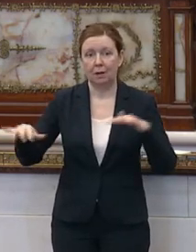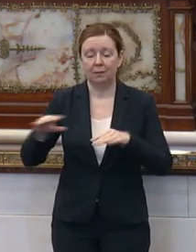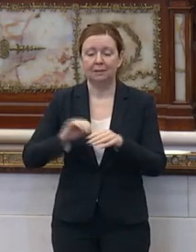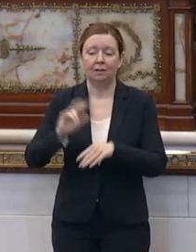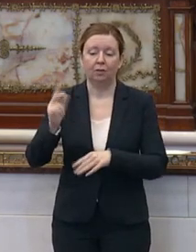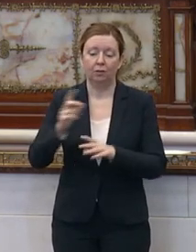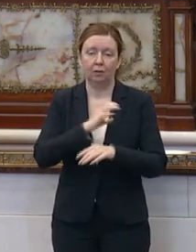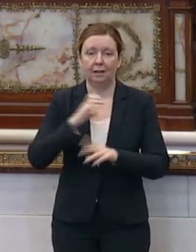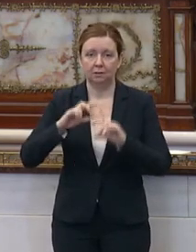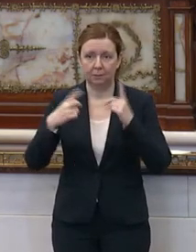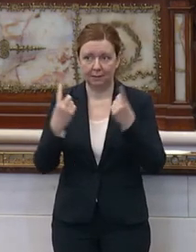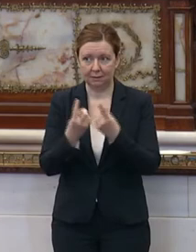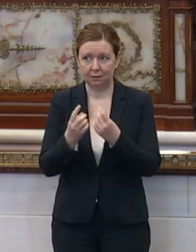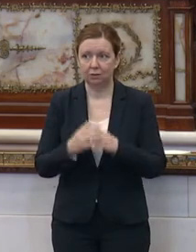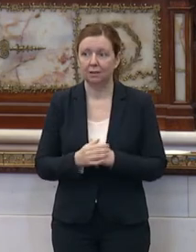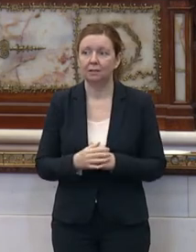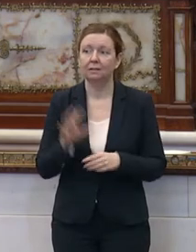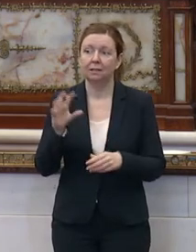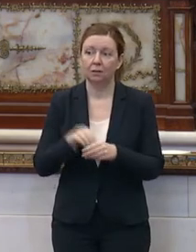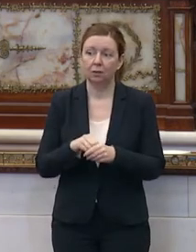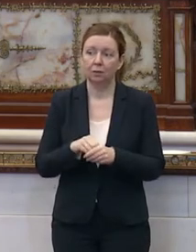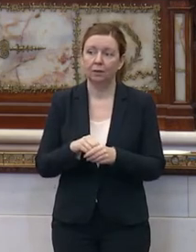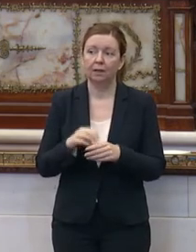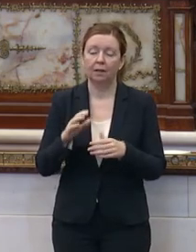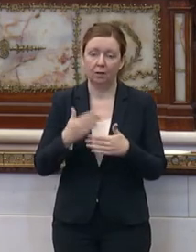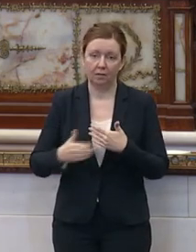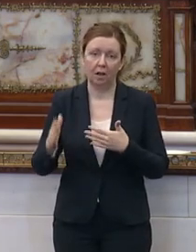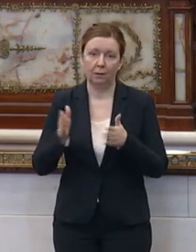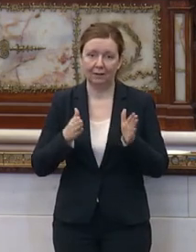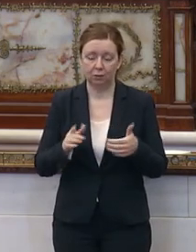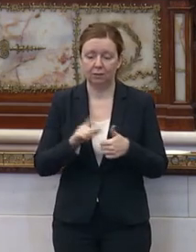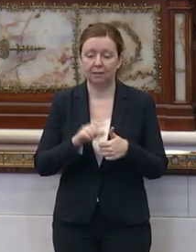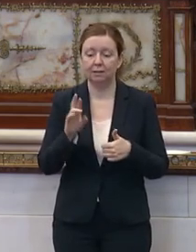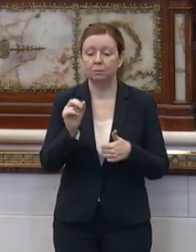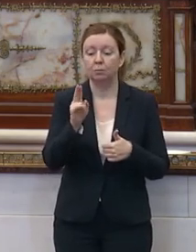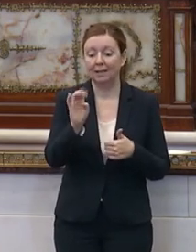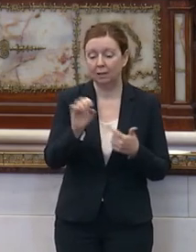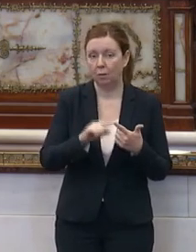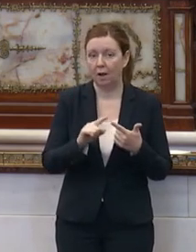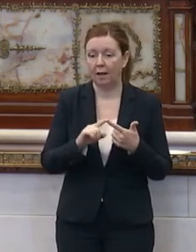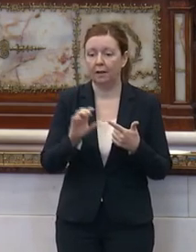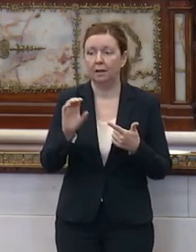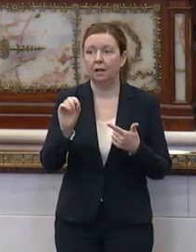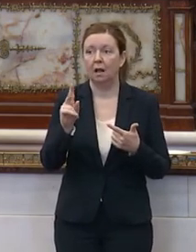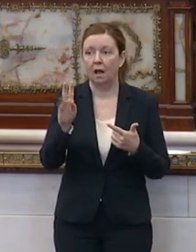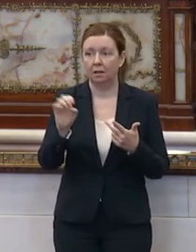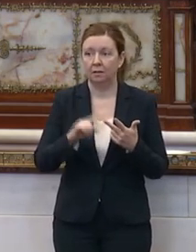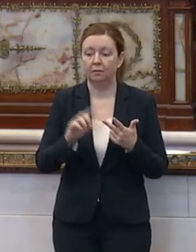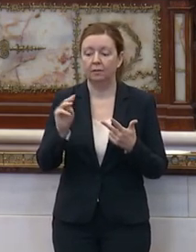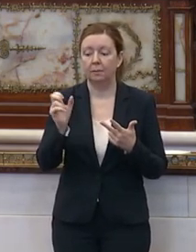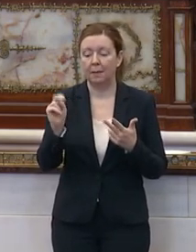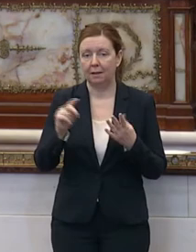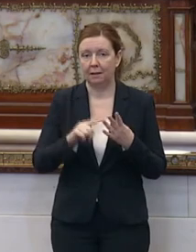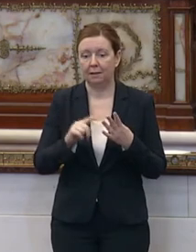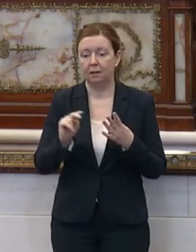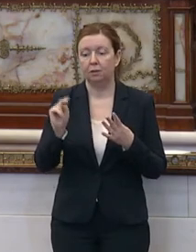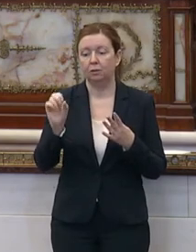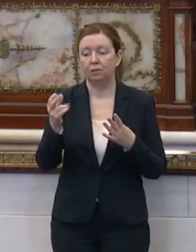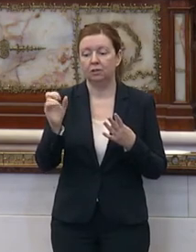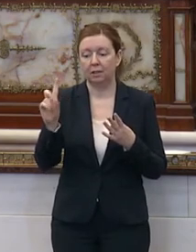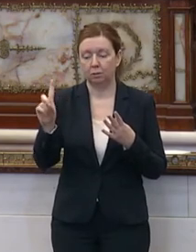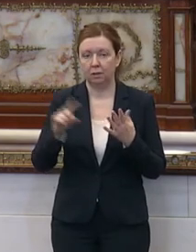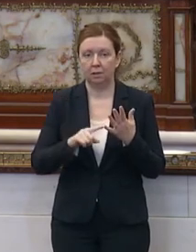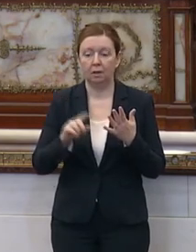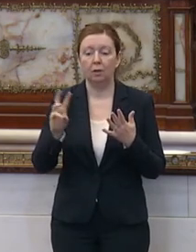in the 3rd Councilmanic District, including on the following streets: Brandywine Street, Olive Street, Mellon Street, North Shedwick